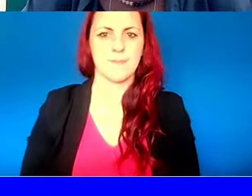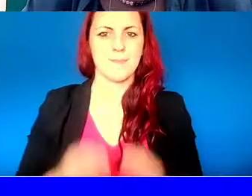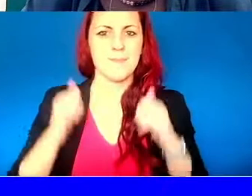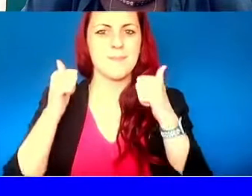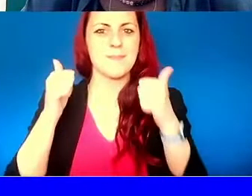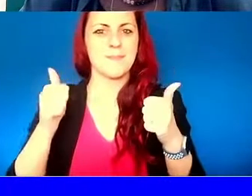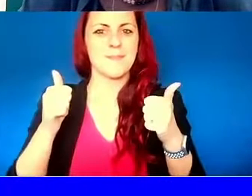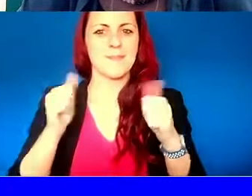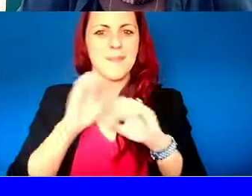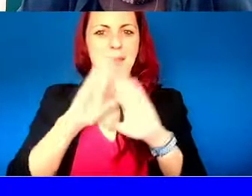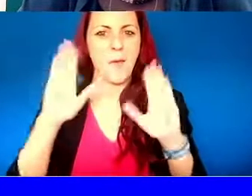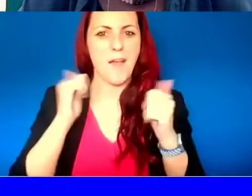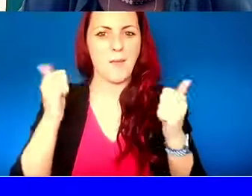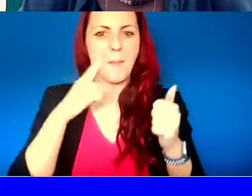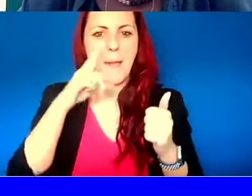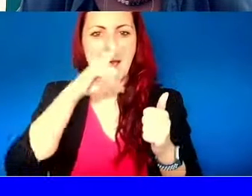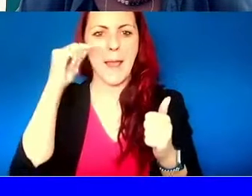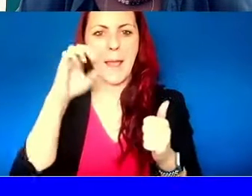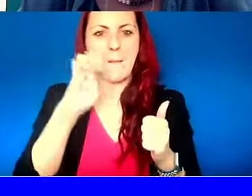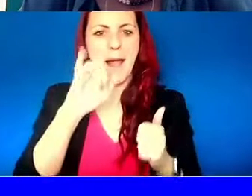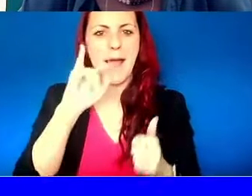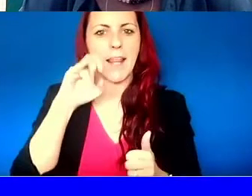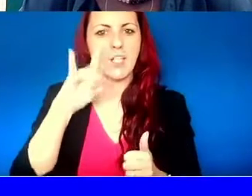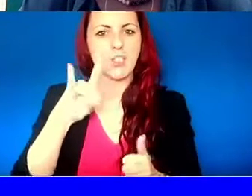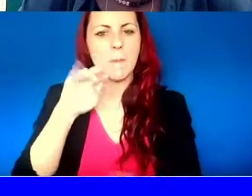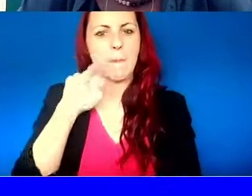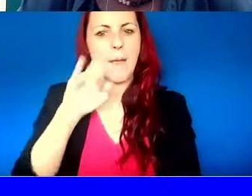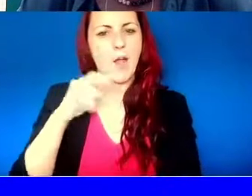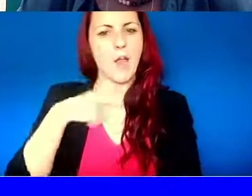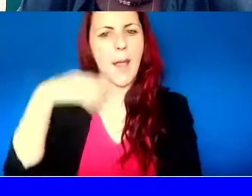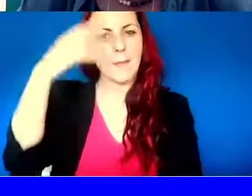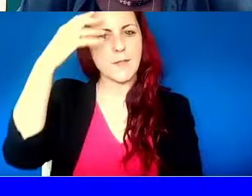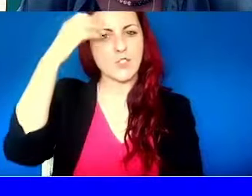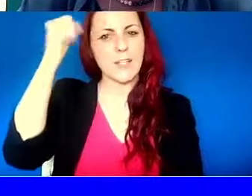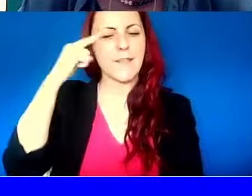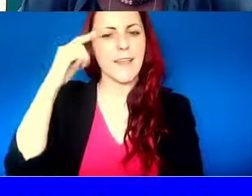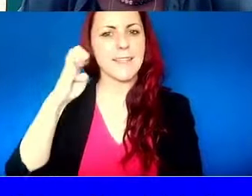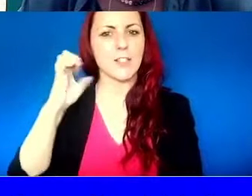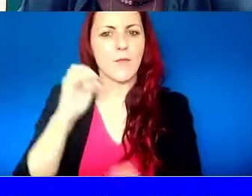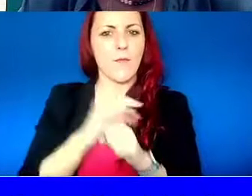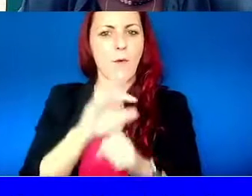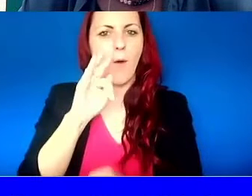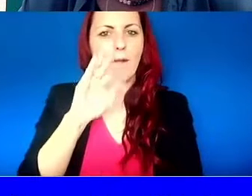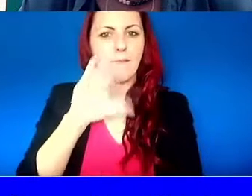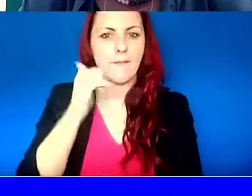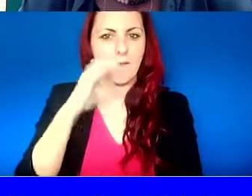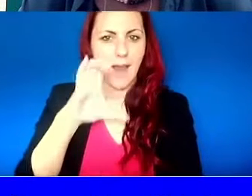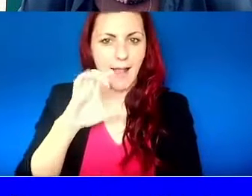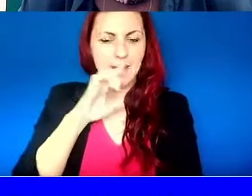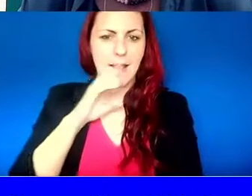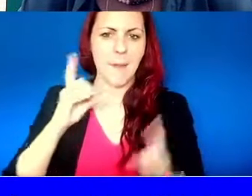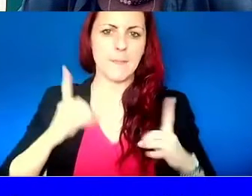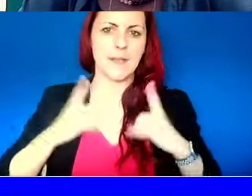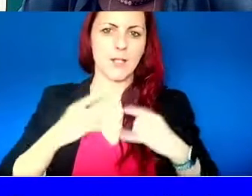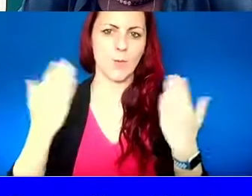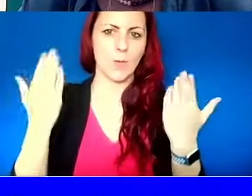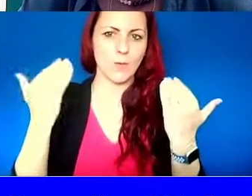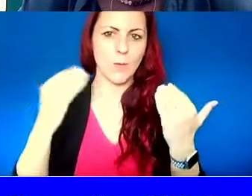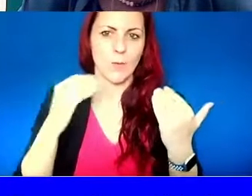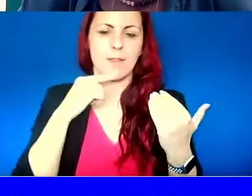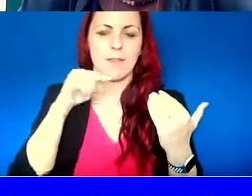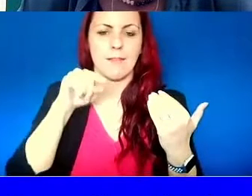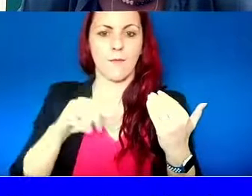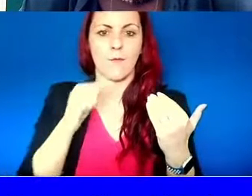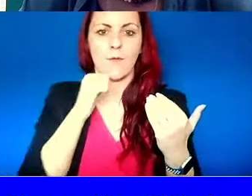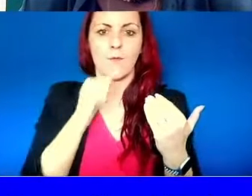Good afternoon. My name is Eilis Barry. I'm Chief Executive of FLAC, and I'm delighted to welcome you to the first session on the courts, the